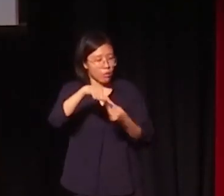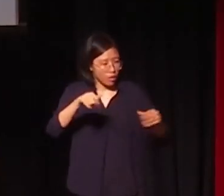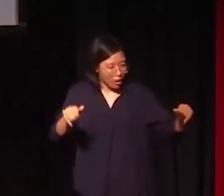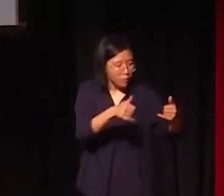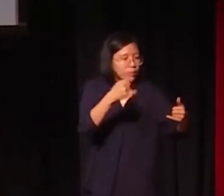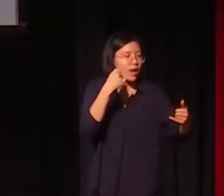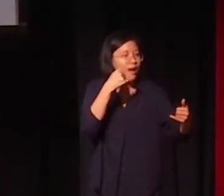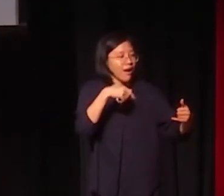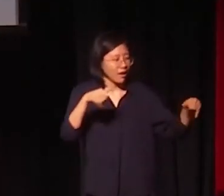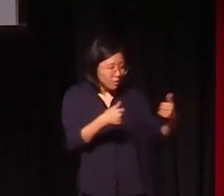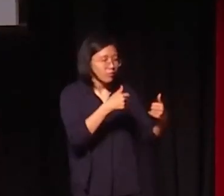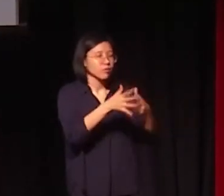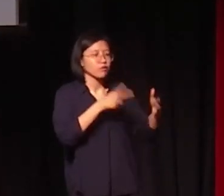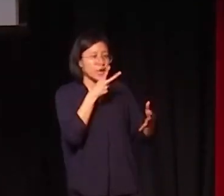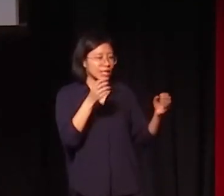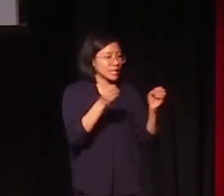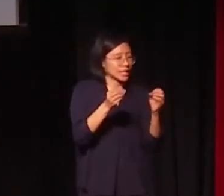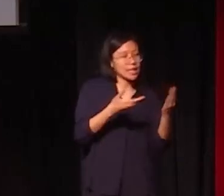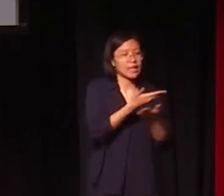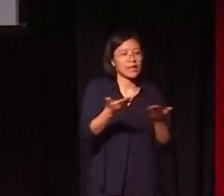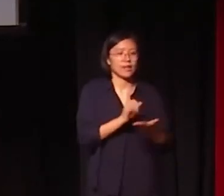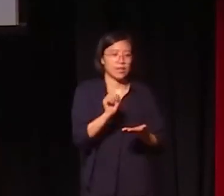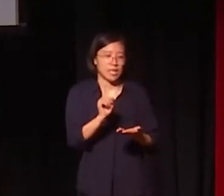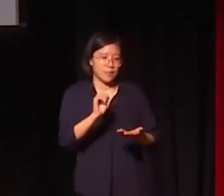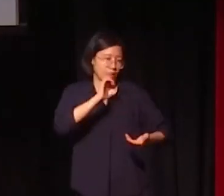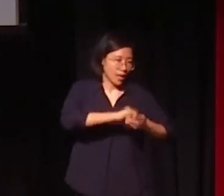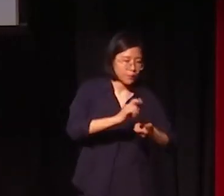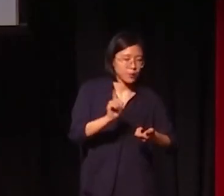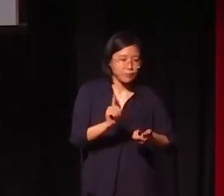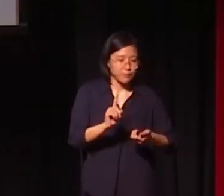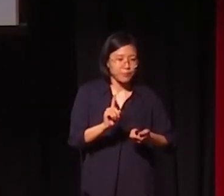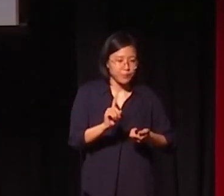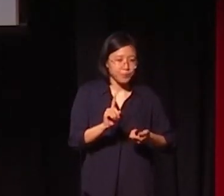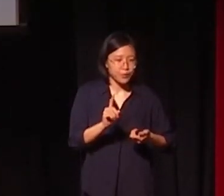interpreters, talking to them, and we've developed all these other resources and toolkits to support them